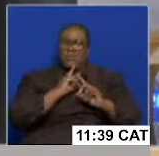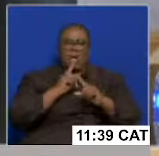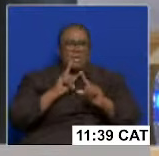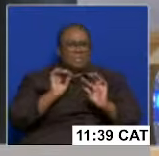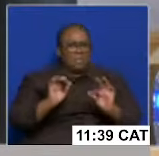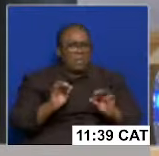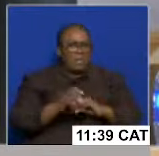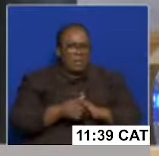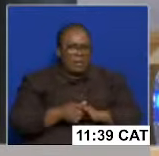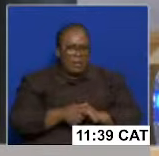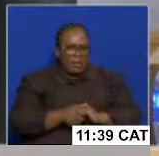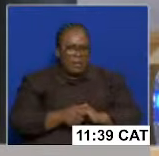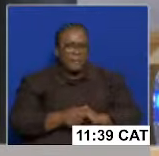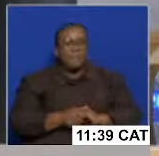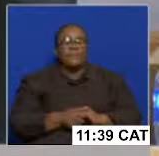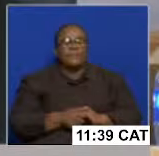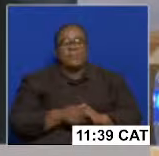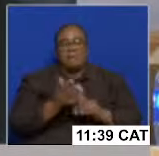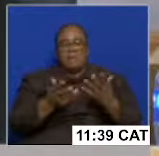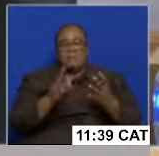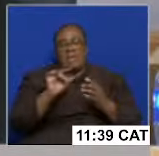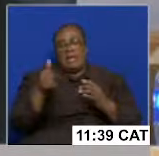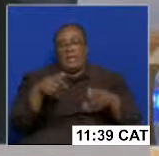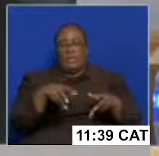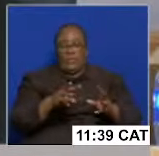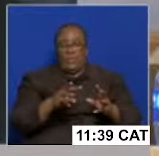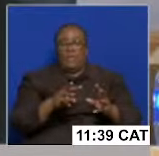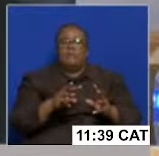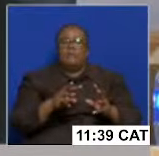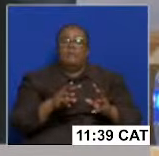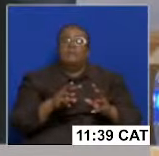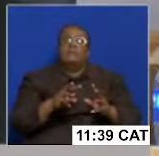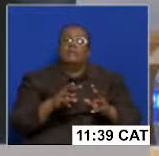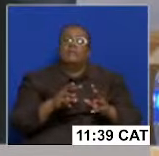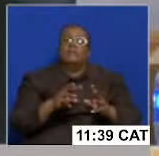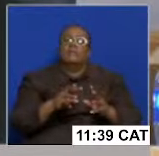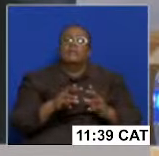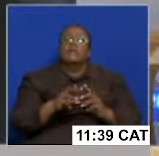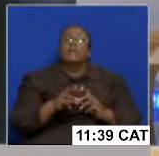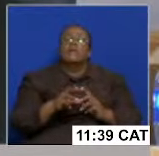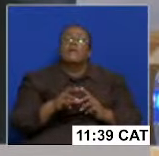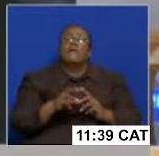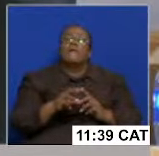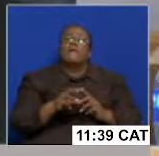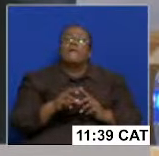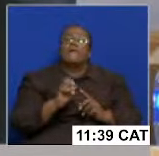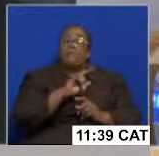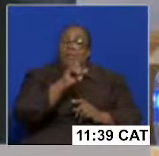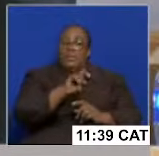be, had you been involved in other unlawful operations with Mr.